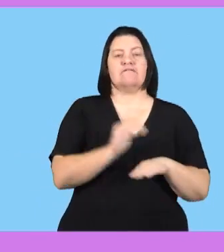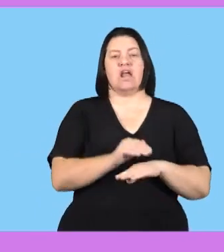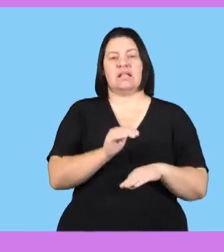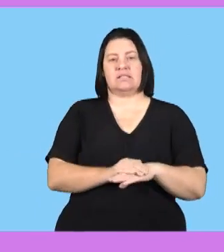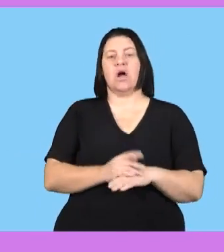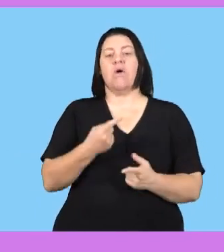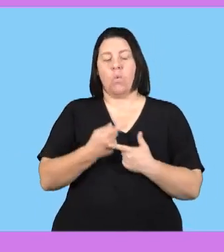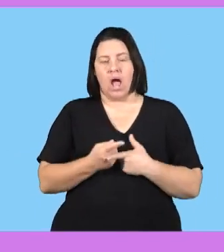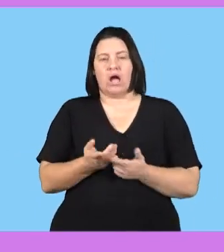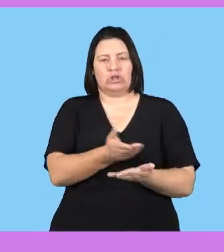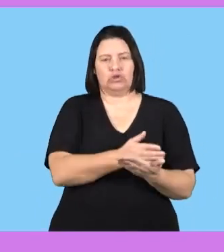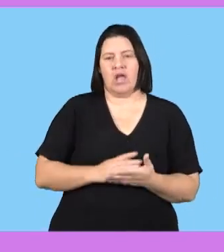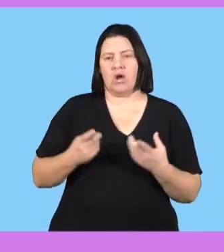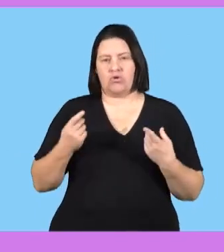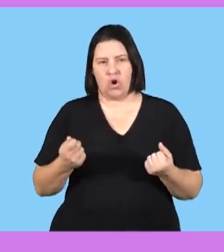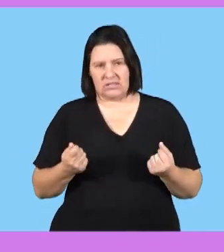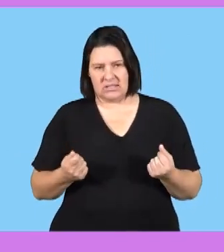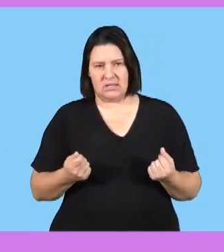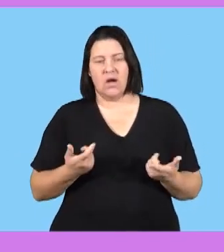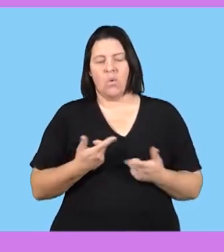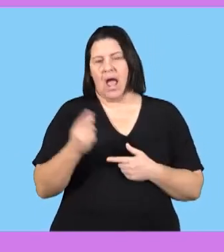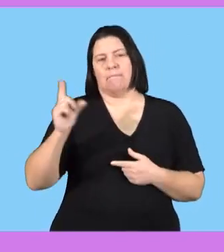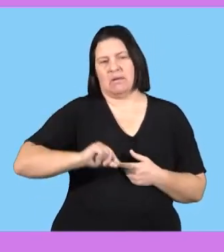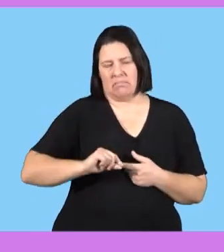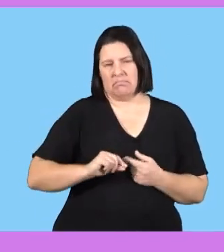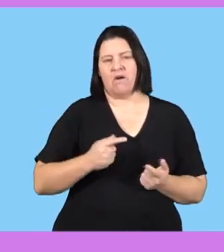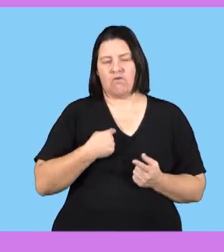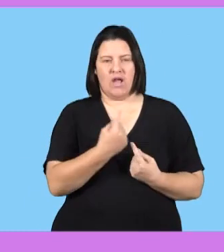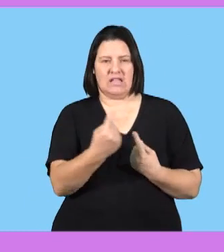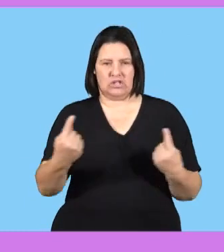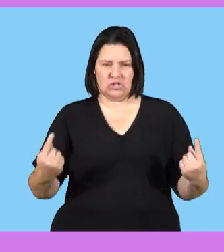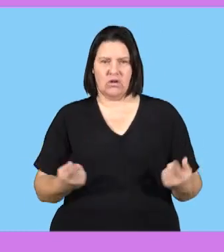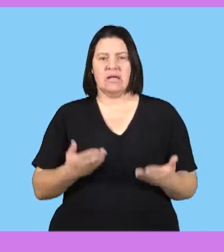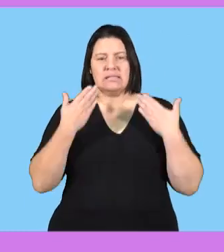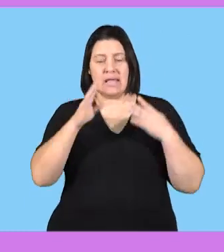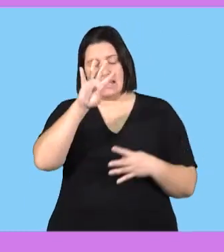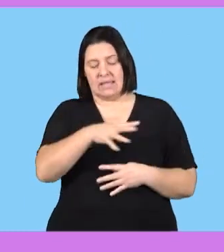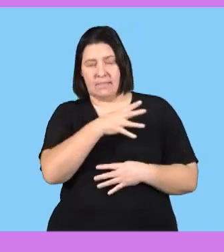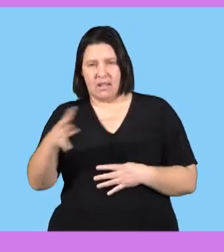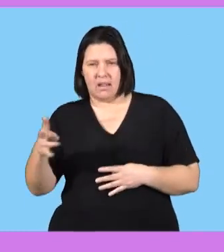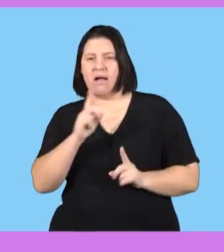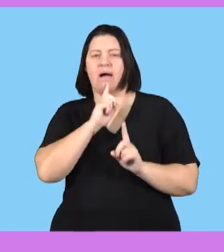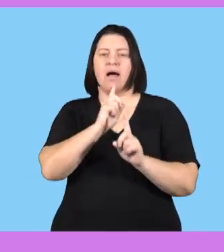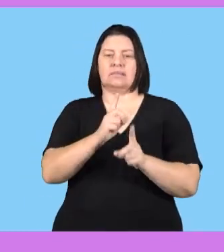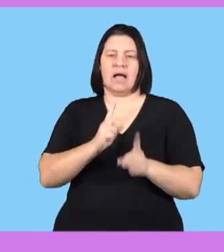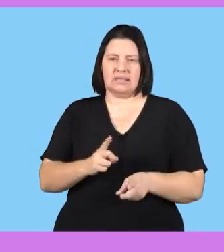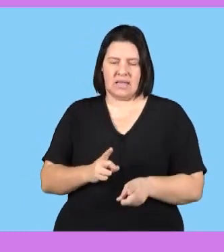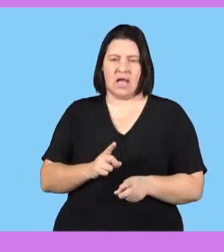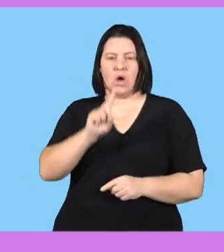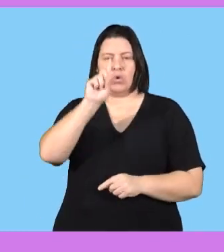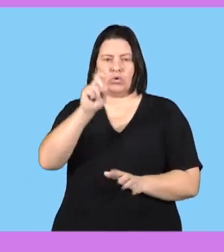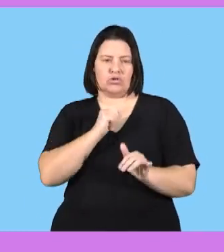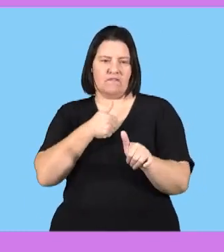to minimize the cost as they will share the cost for hiring the venue. Study the table below and answer the